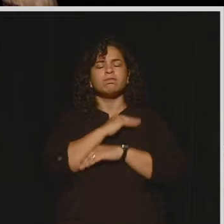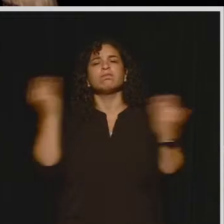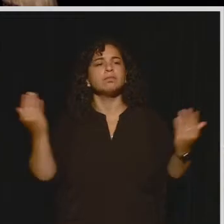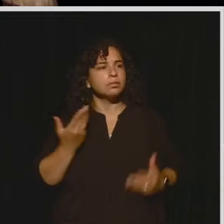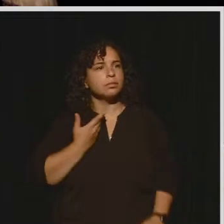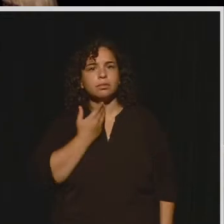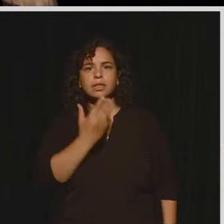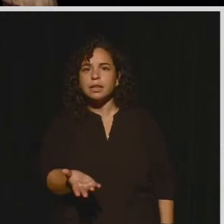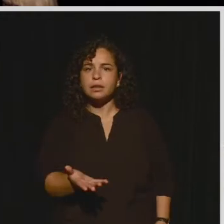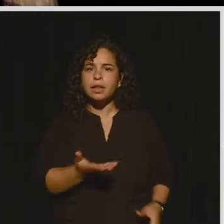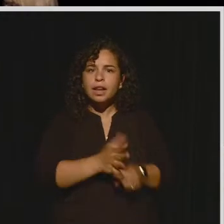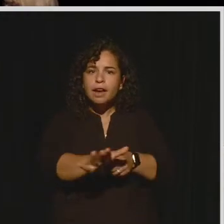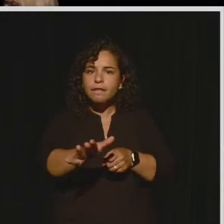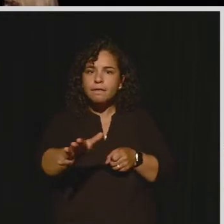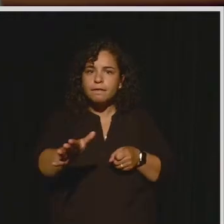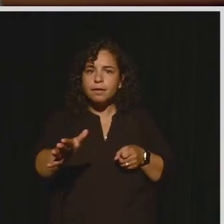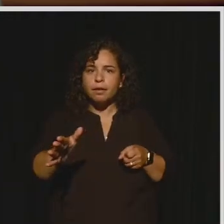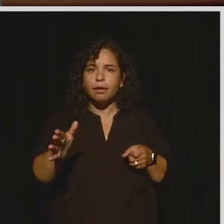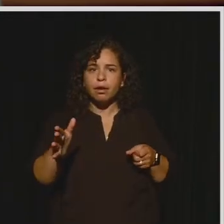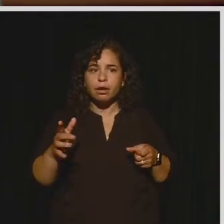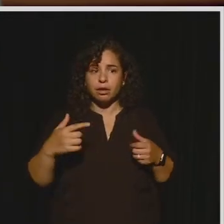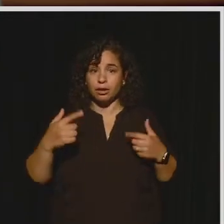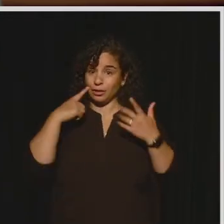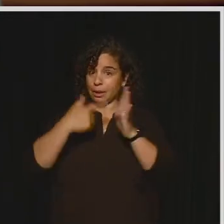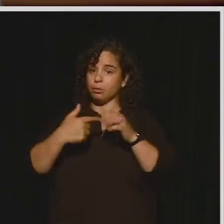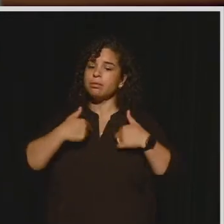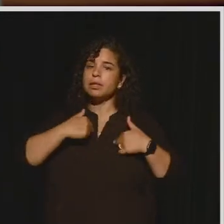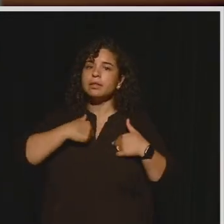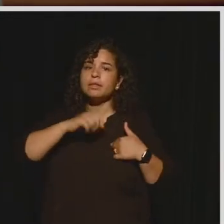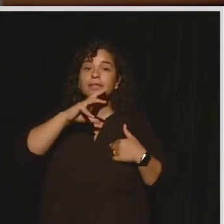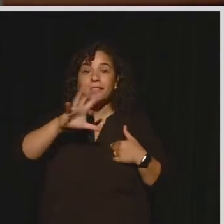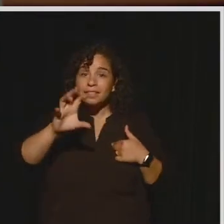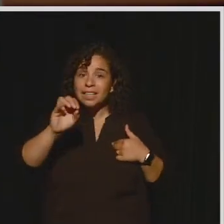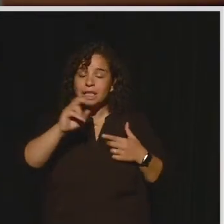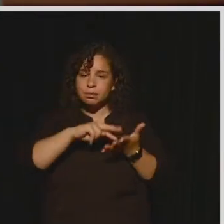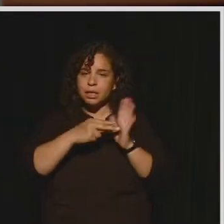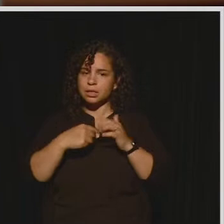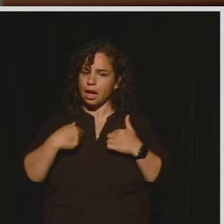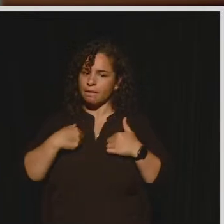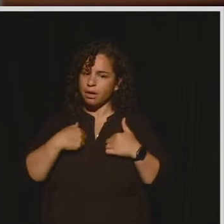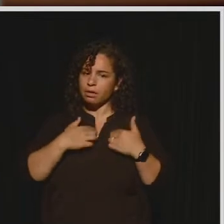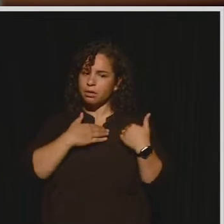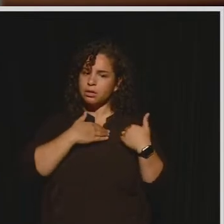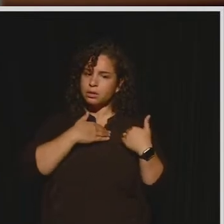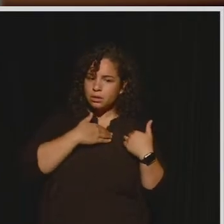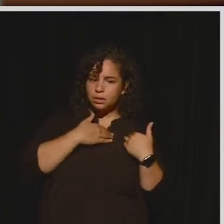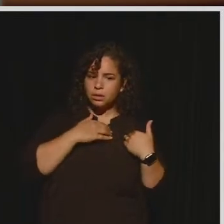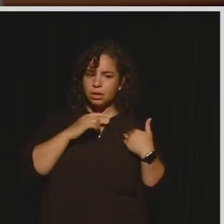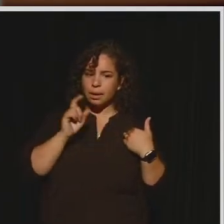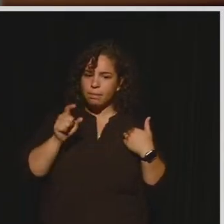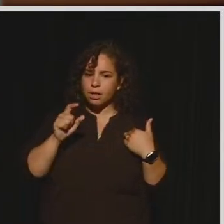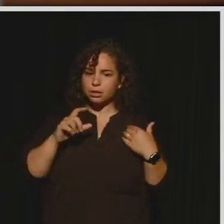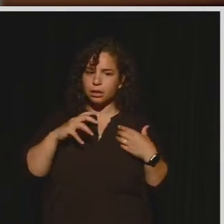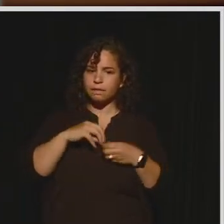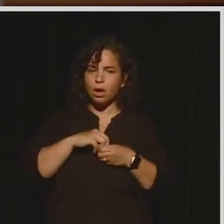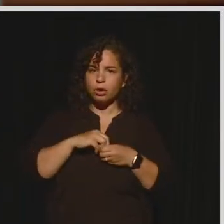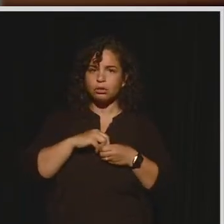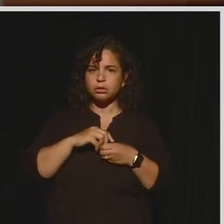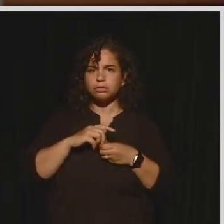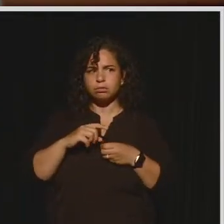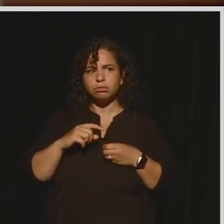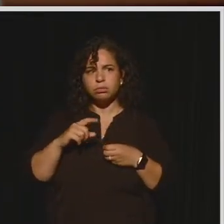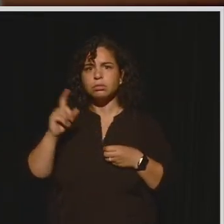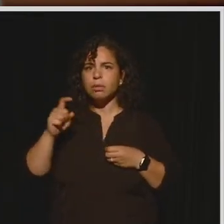young people aren't having it anymore. As somebody who's 50, I feel an obligation and a responsibility